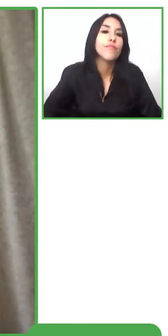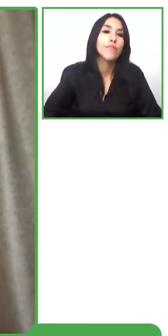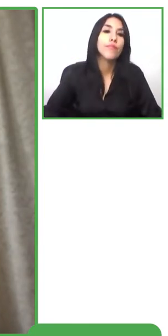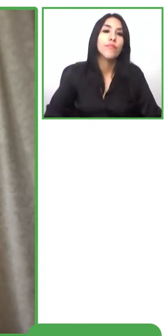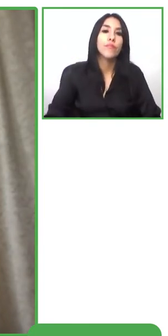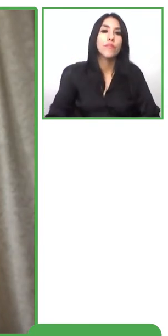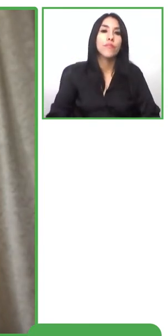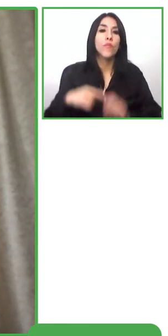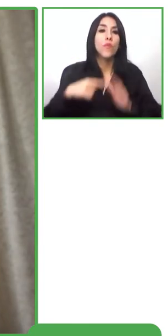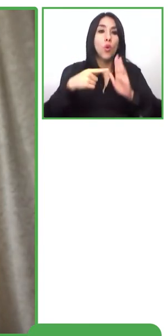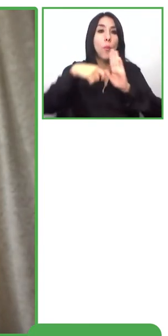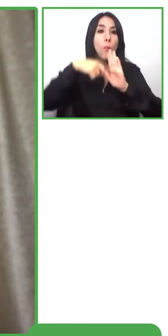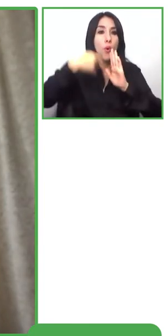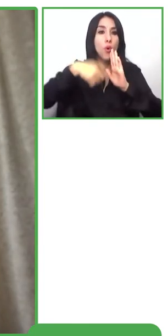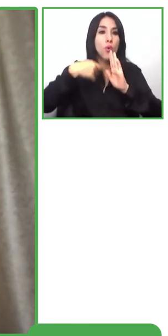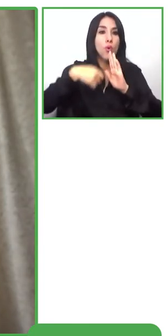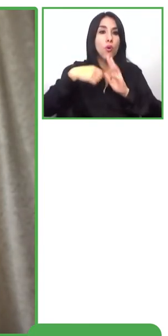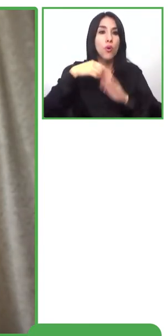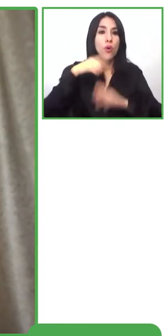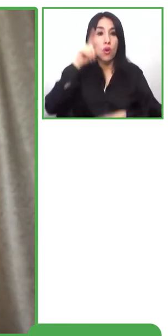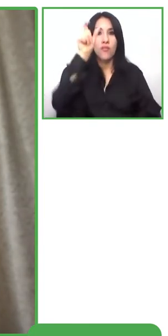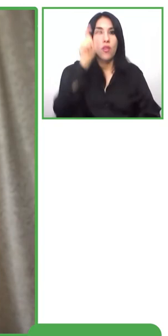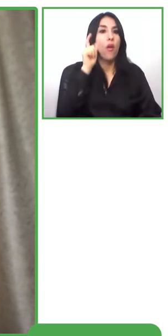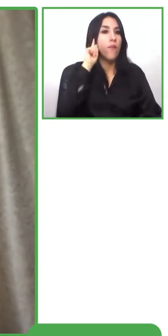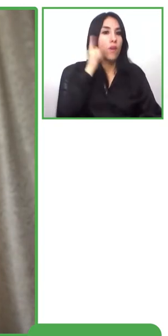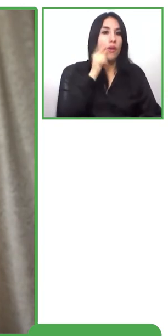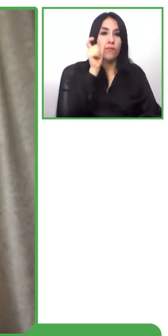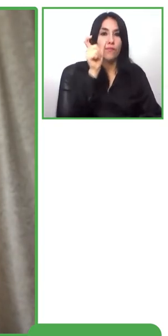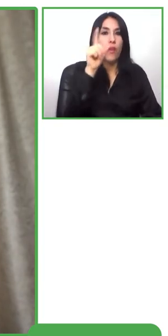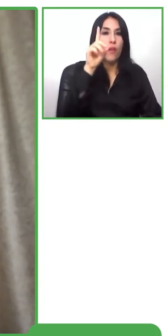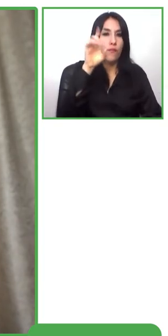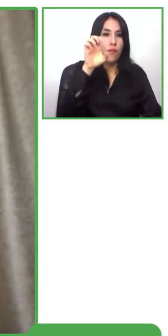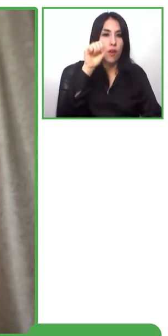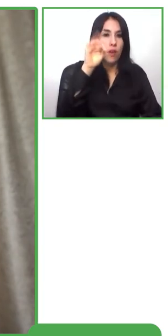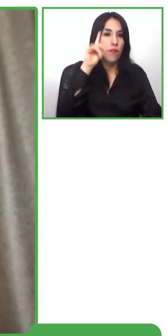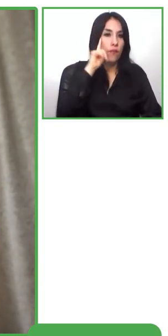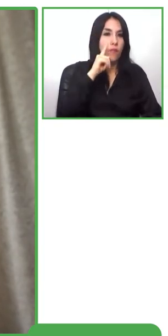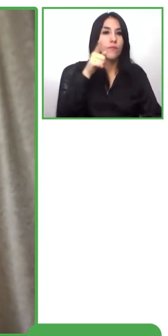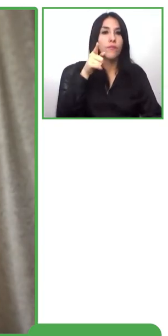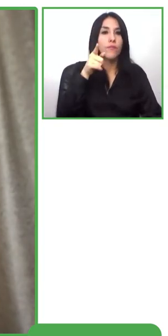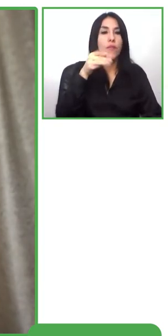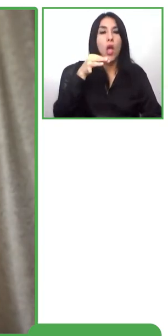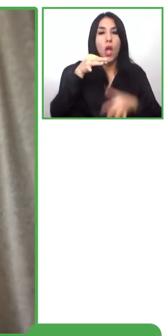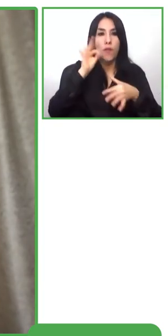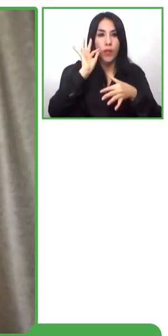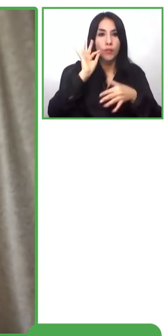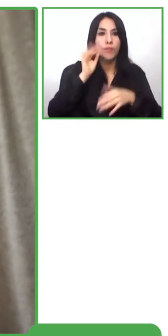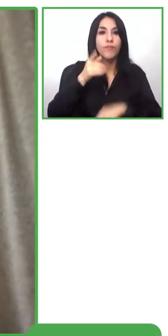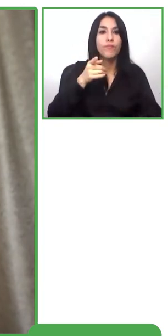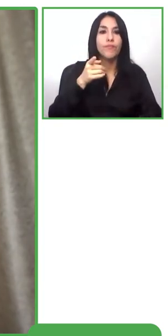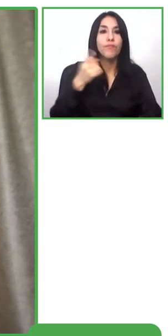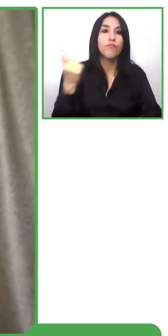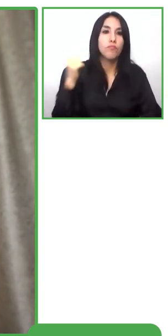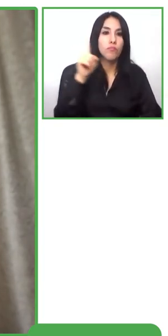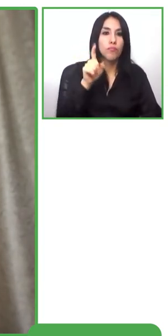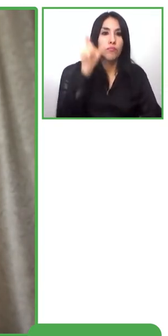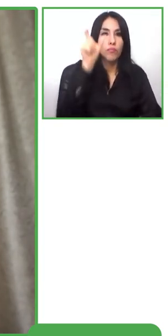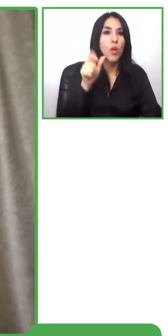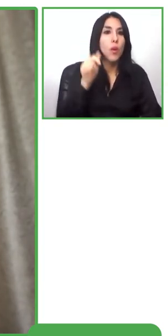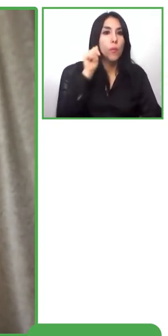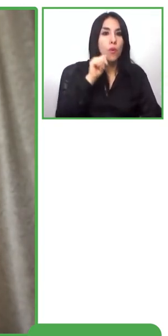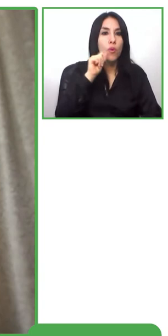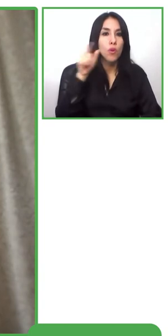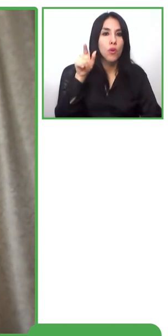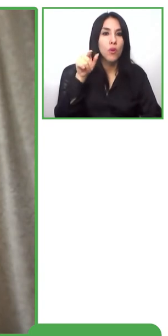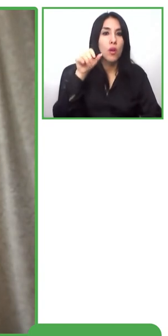Deaf Can Coffee project. I will present Tashi, who is born in the heart